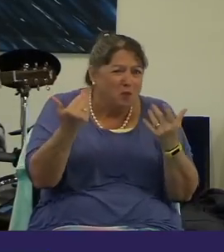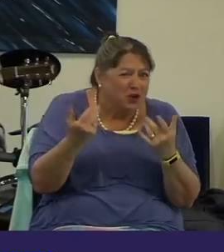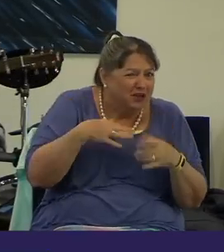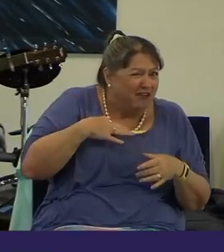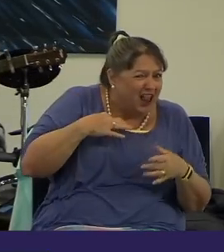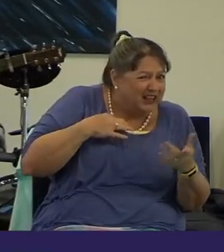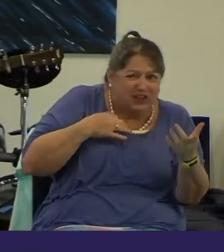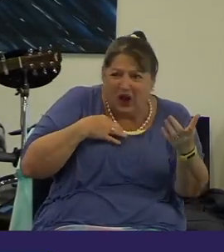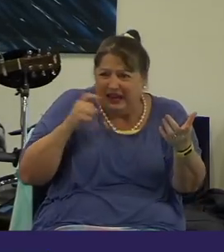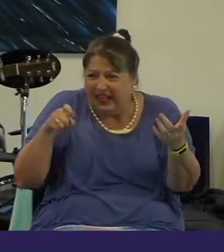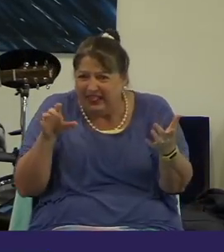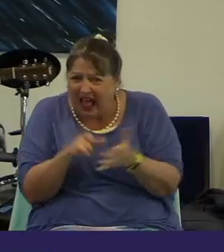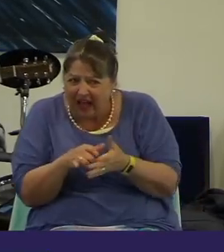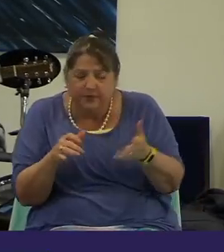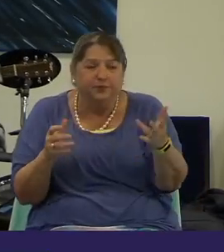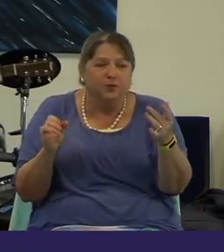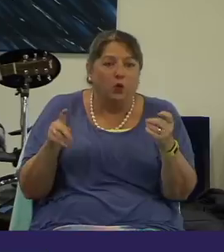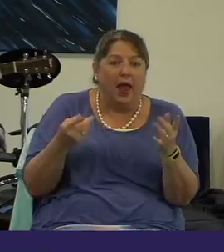So I will send that around.